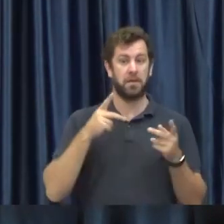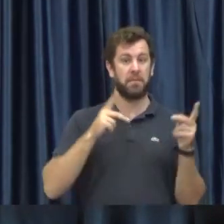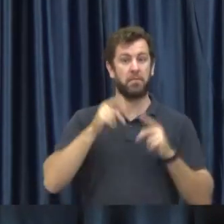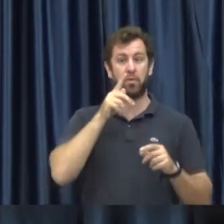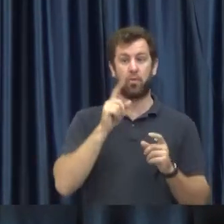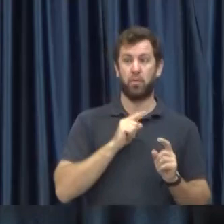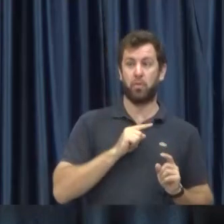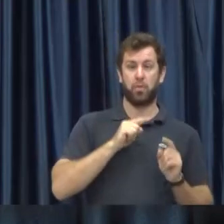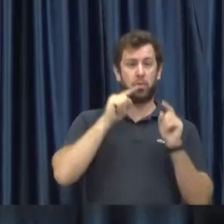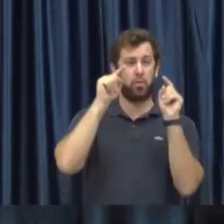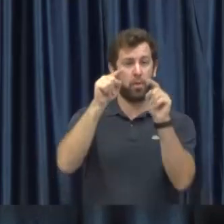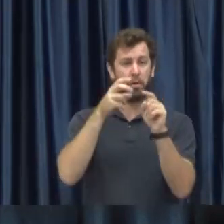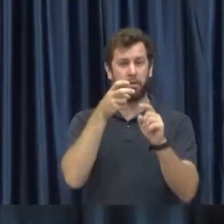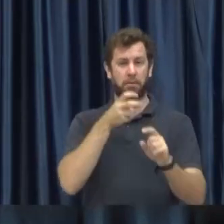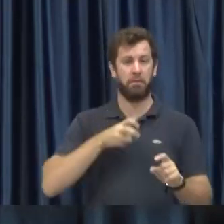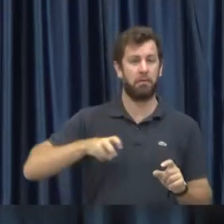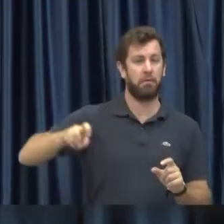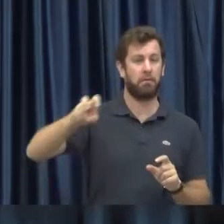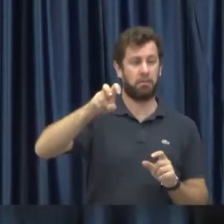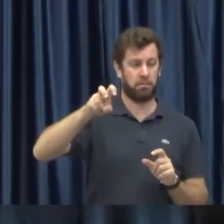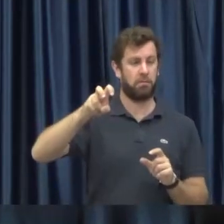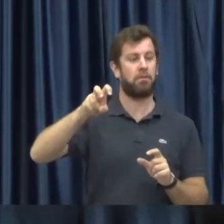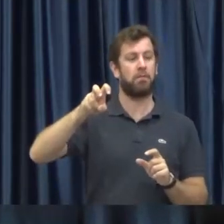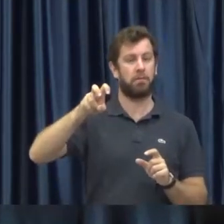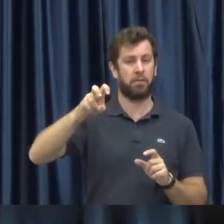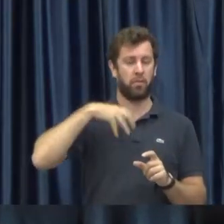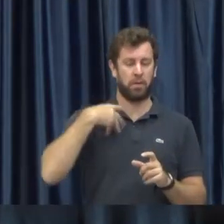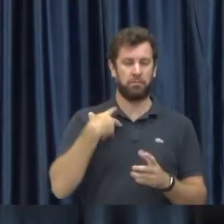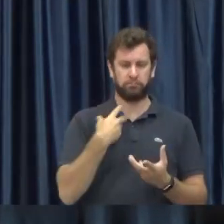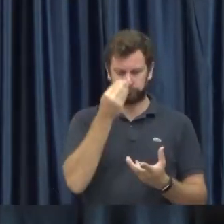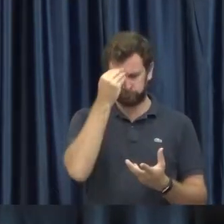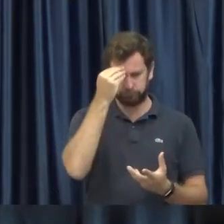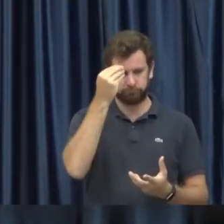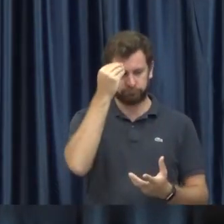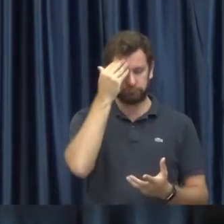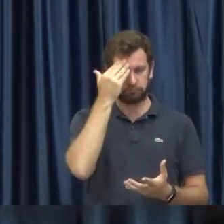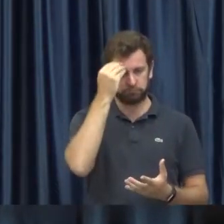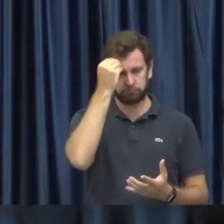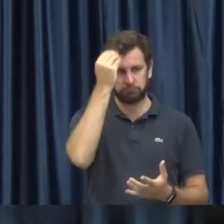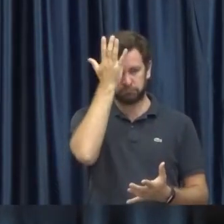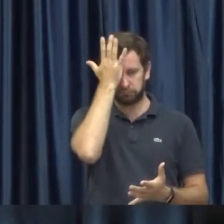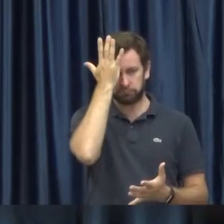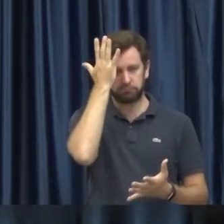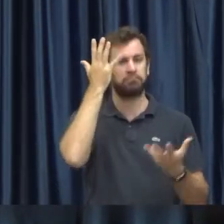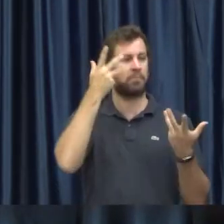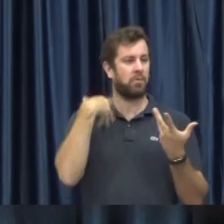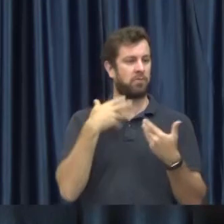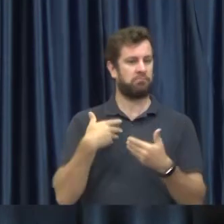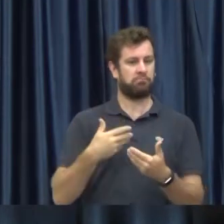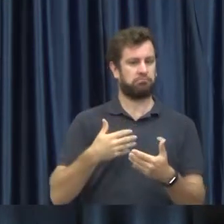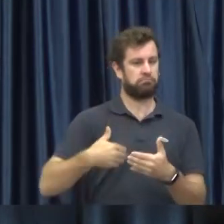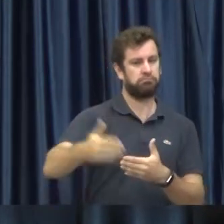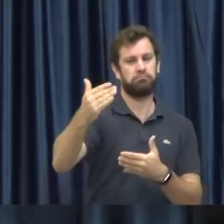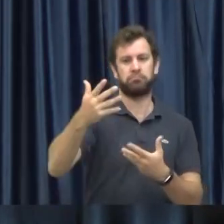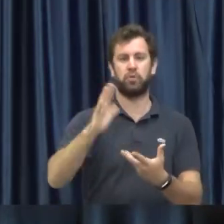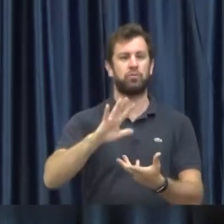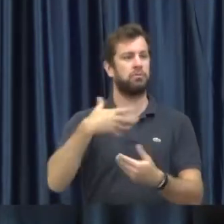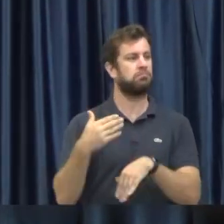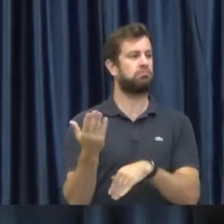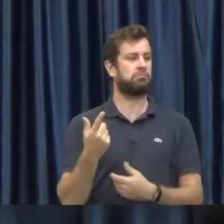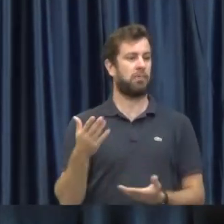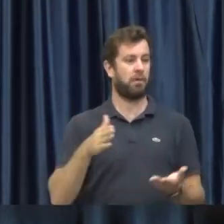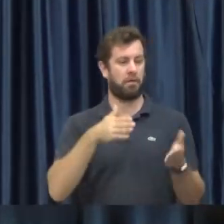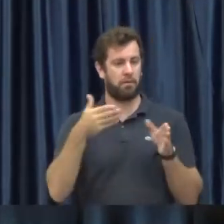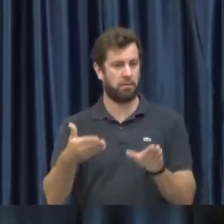saying constantly, and this will be imprinted on your mind until you die. The pilgrim says, Labbaik Allahumma